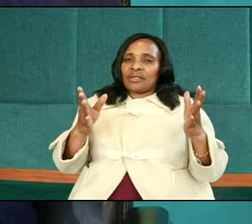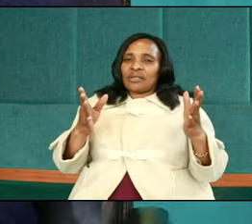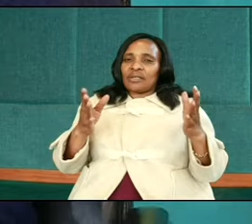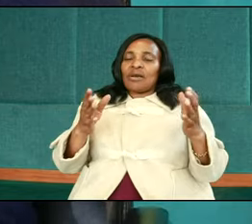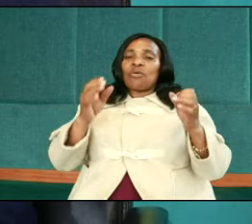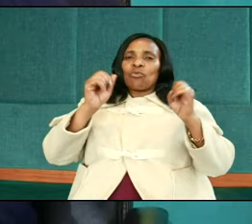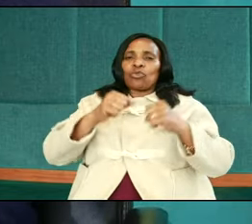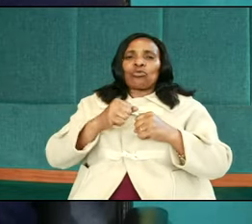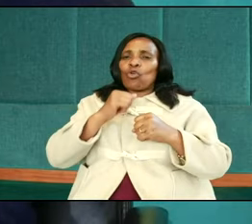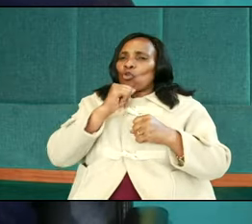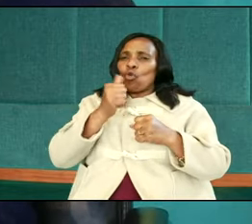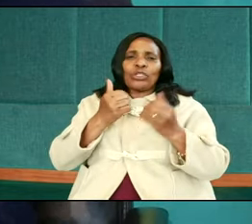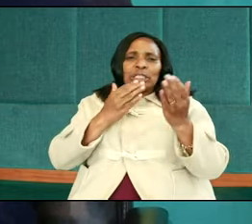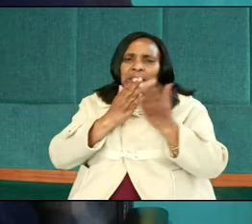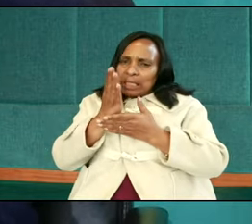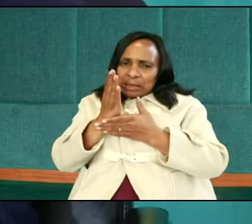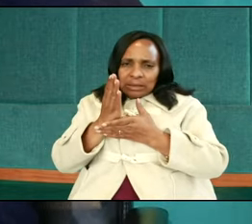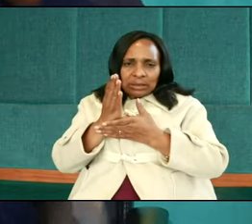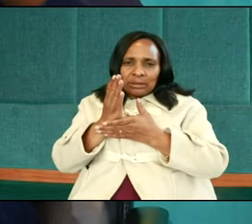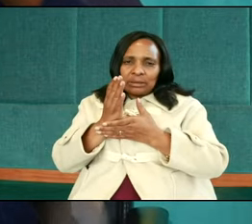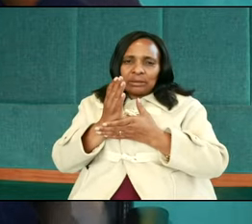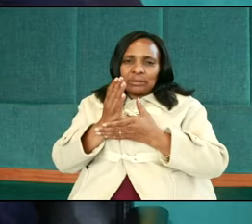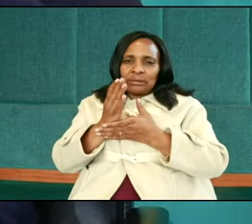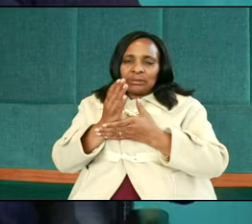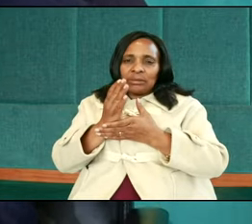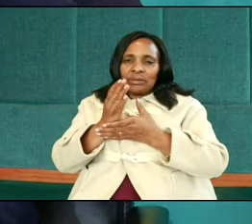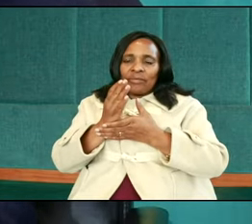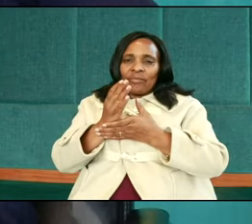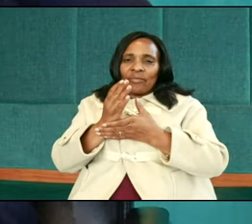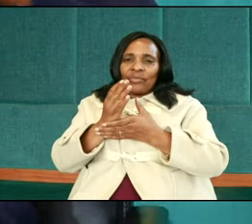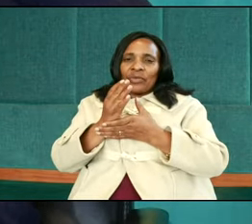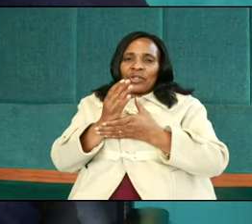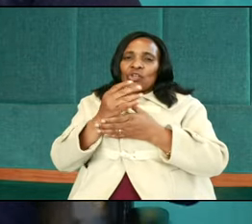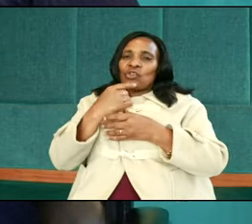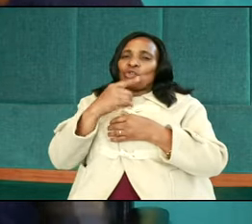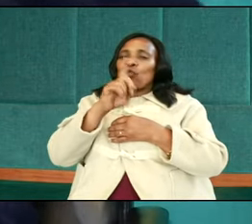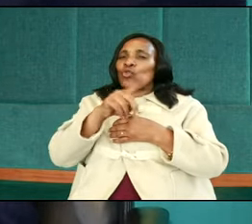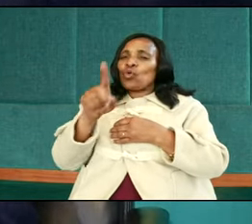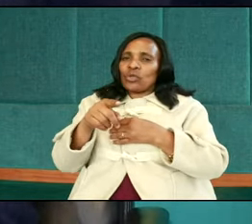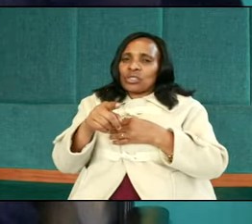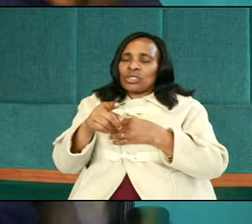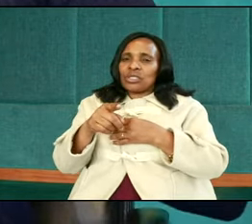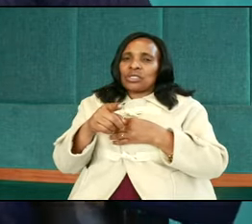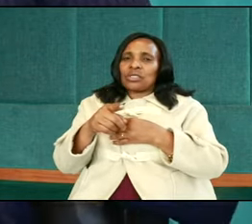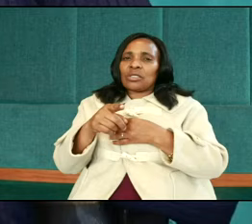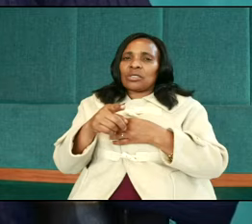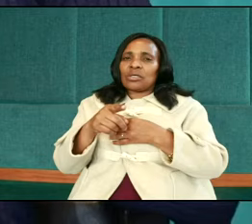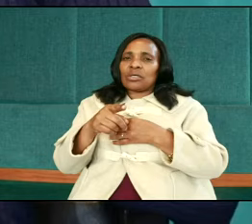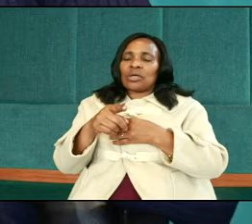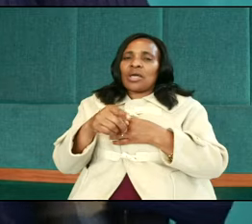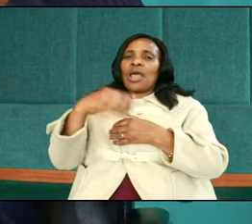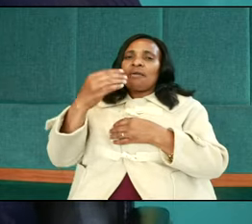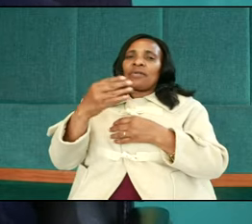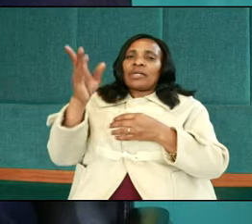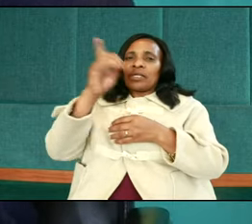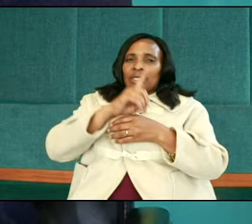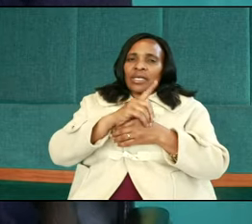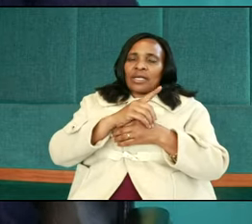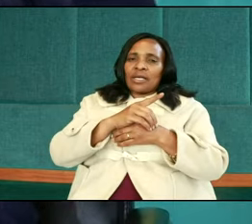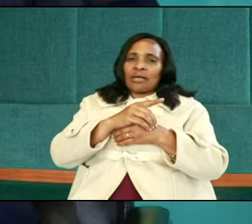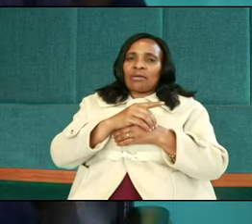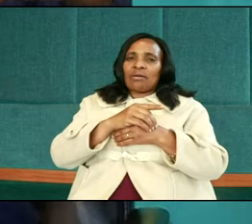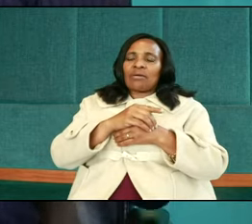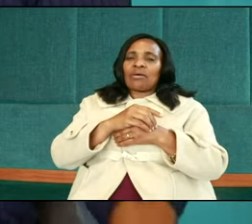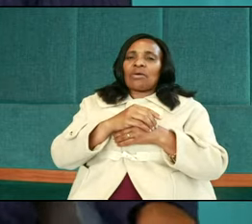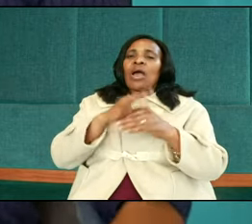the openly wicked, those people who just are openly wicked, that is. So there are those straight to the fire of hell. Then